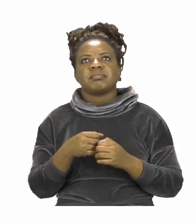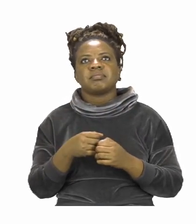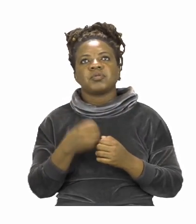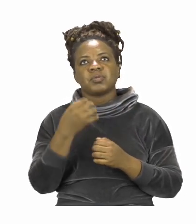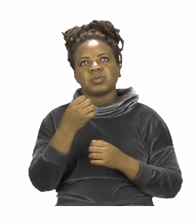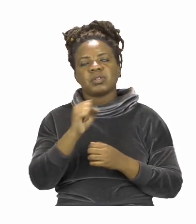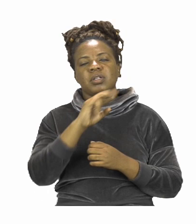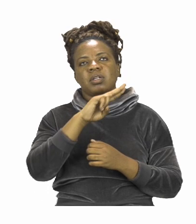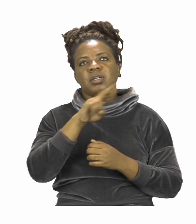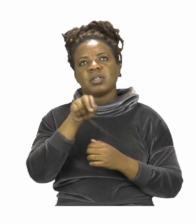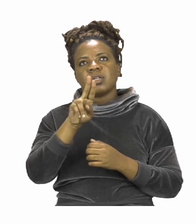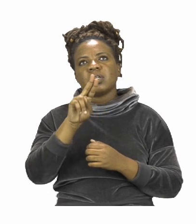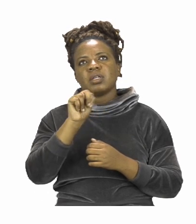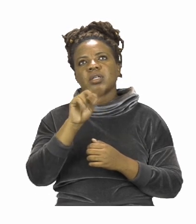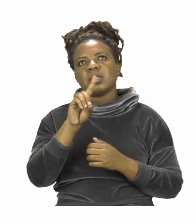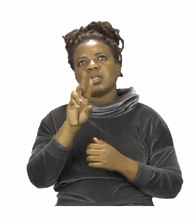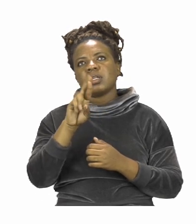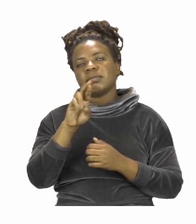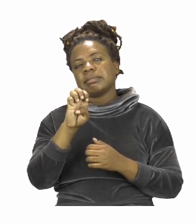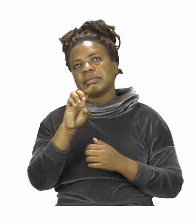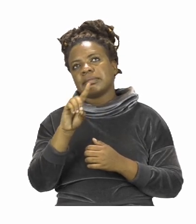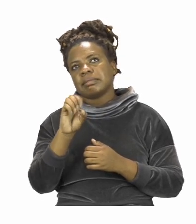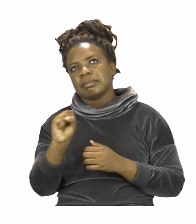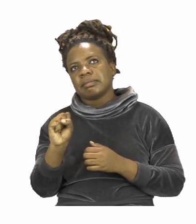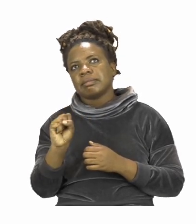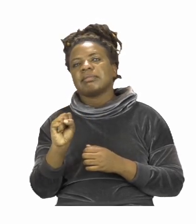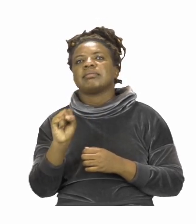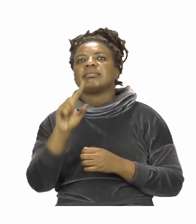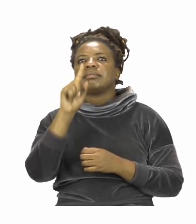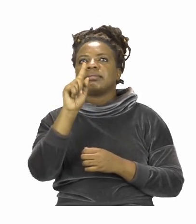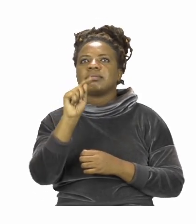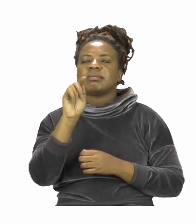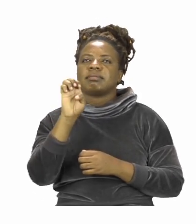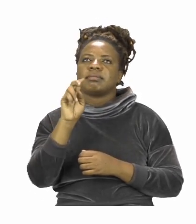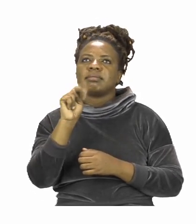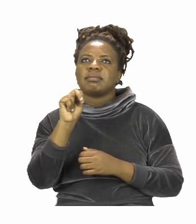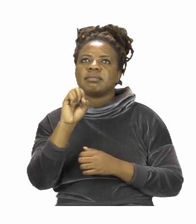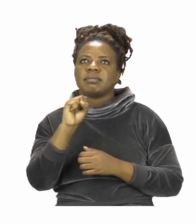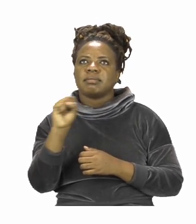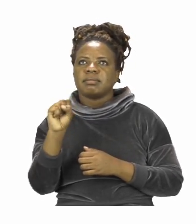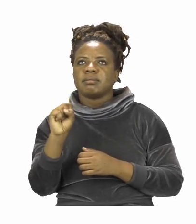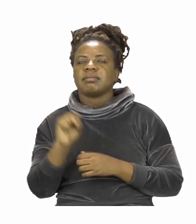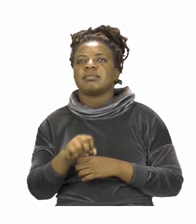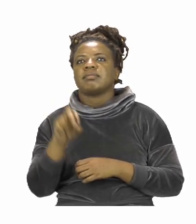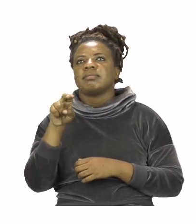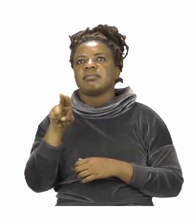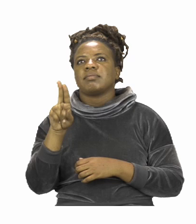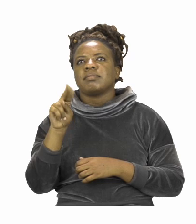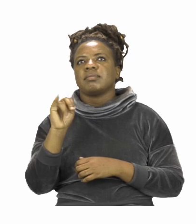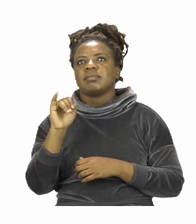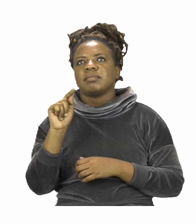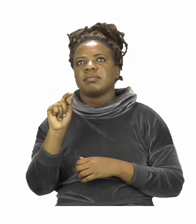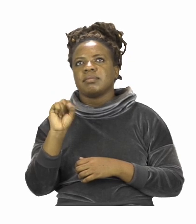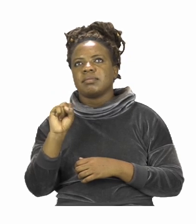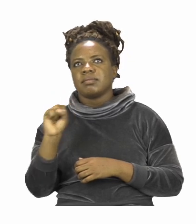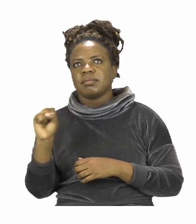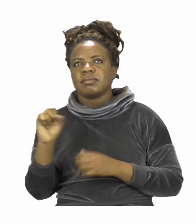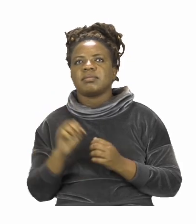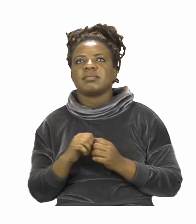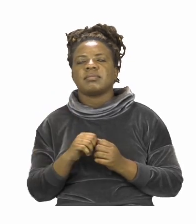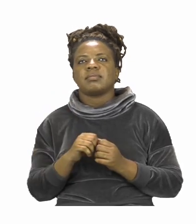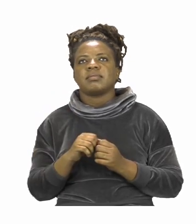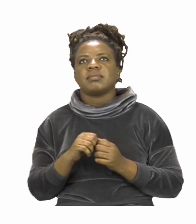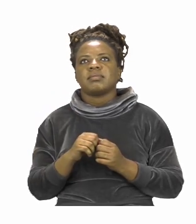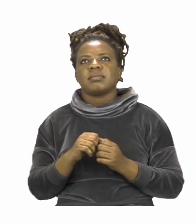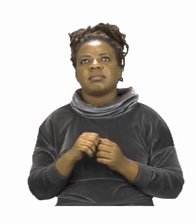hundreds, Mr. tens, and Mrs. units. It's going to be your job to fill in